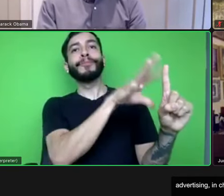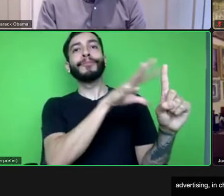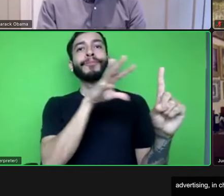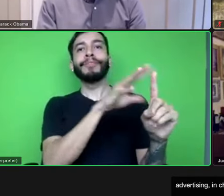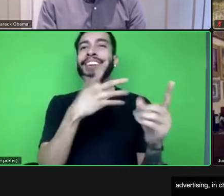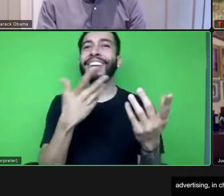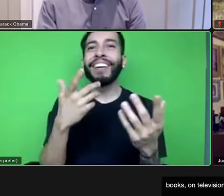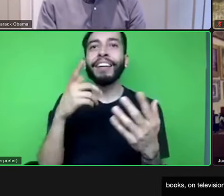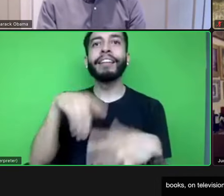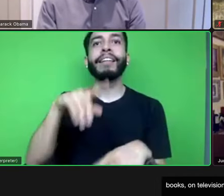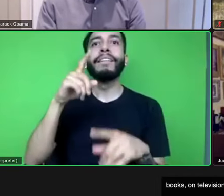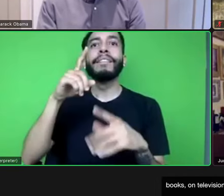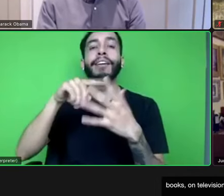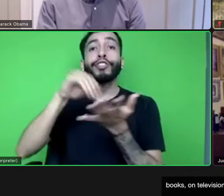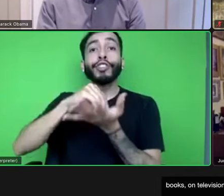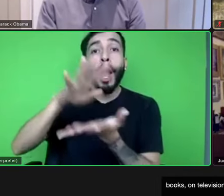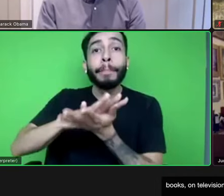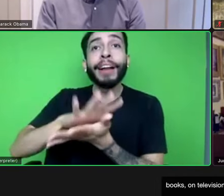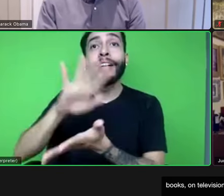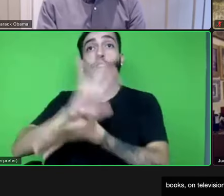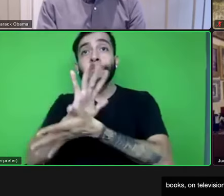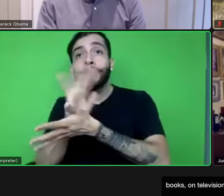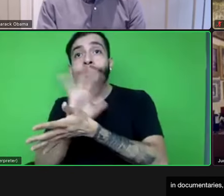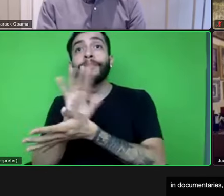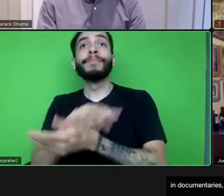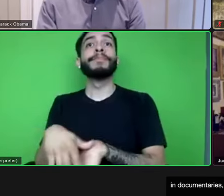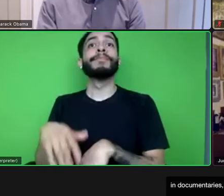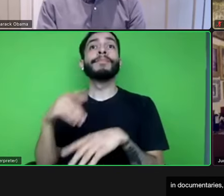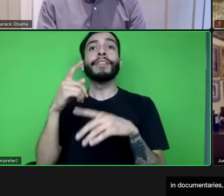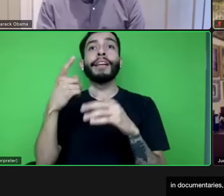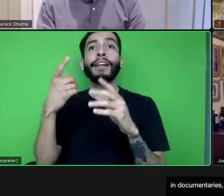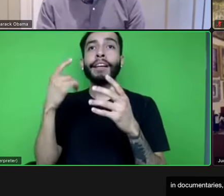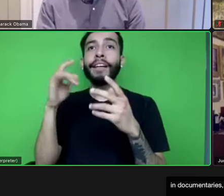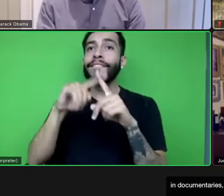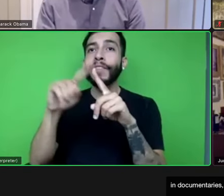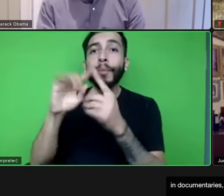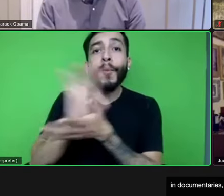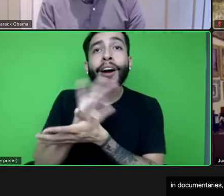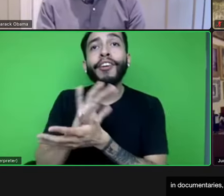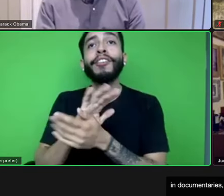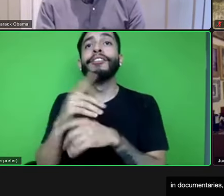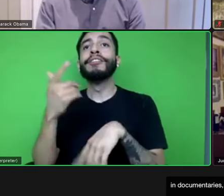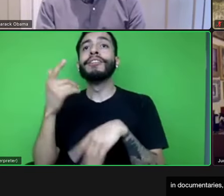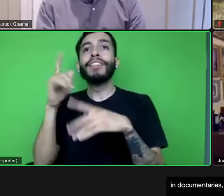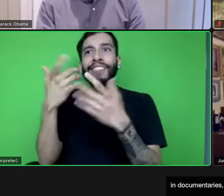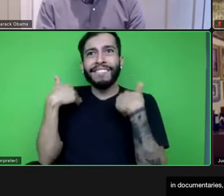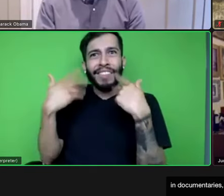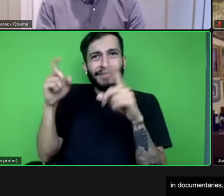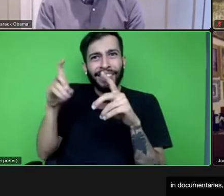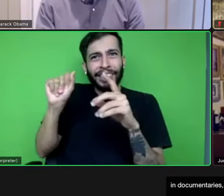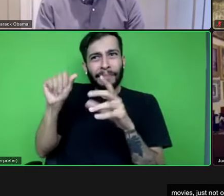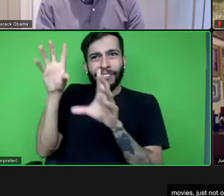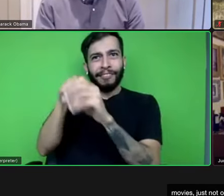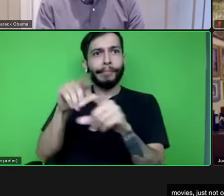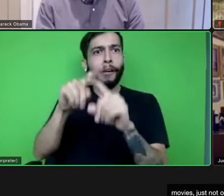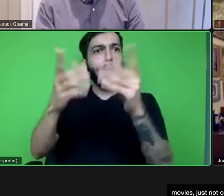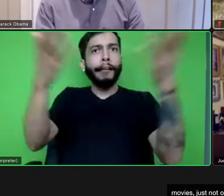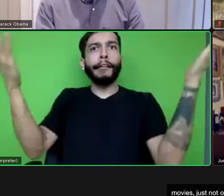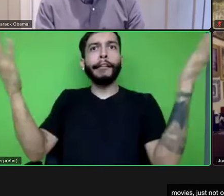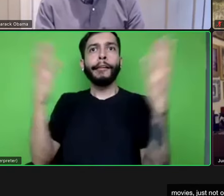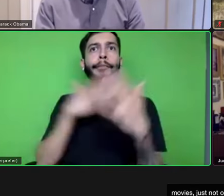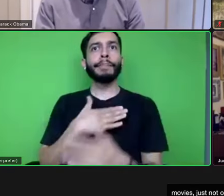documentaries, in regular movies, in just not only telling disability-specific stories, but just having